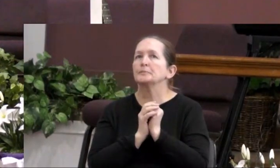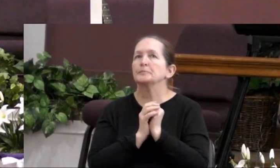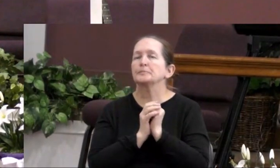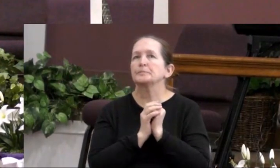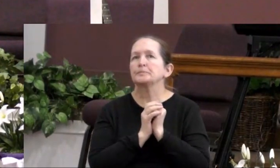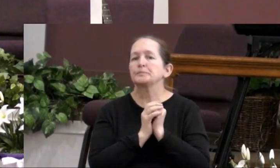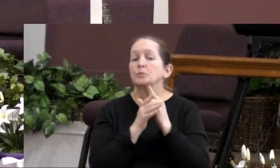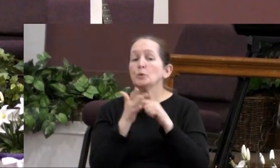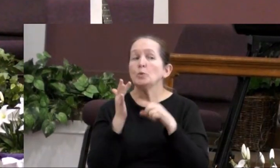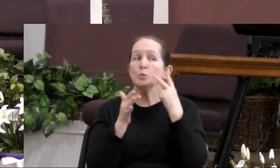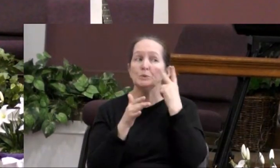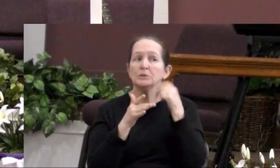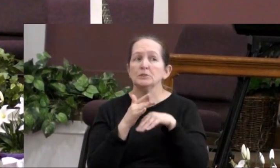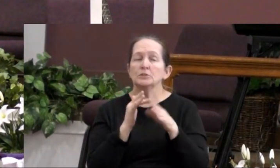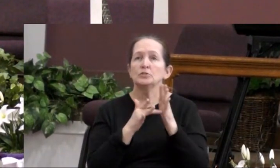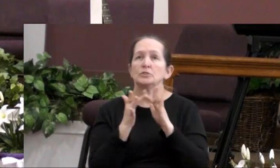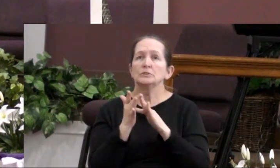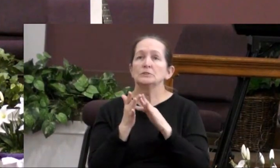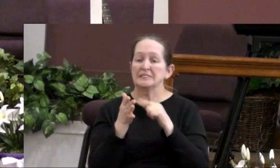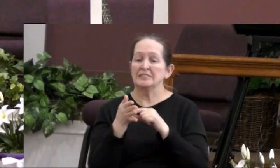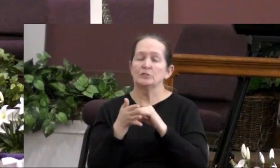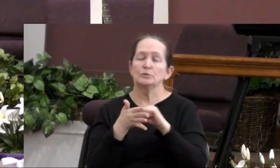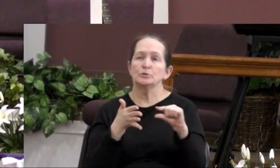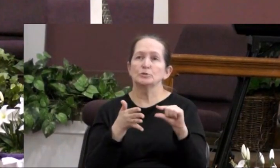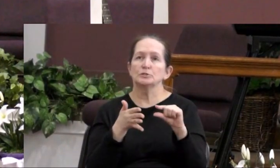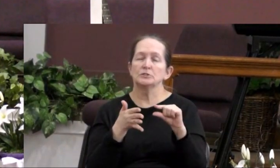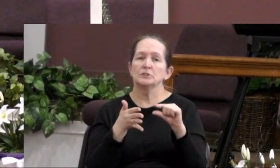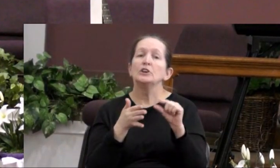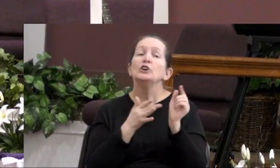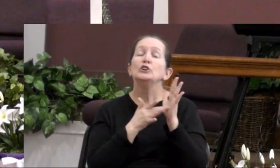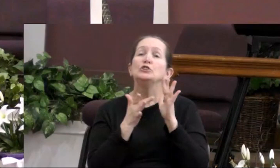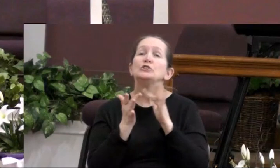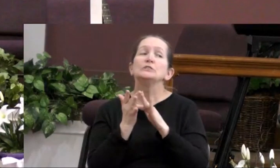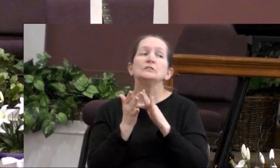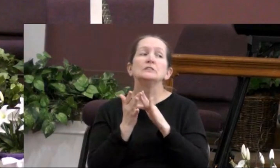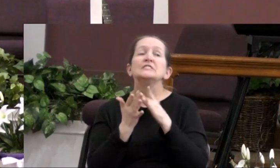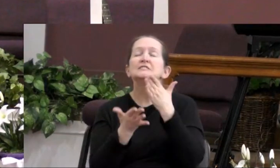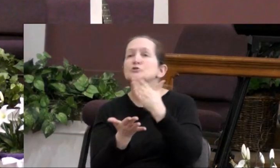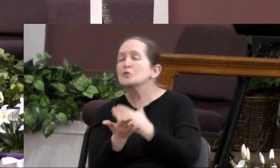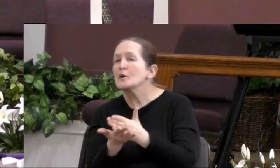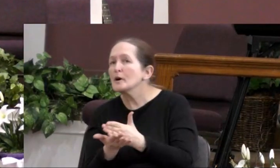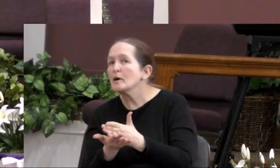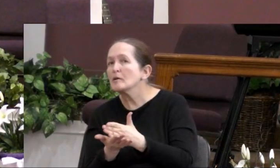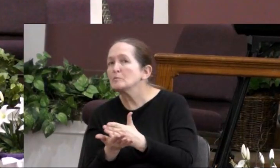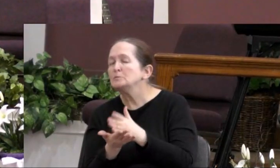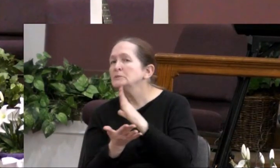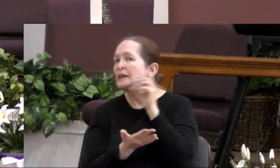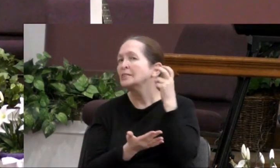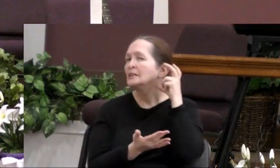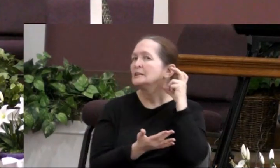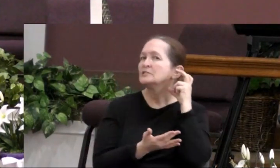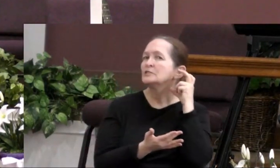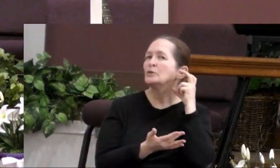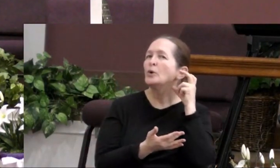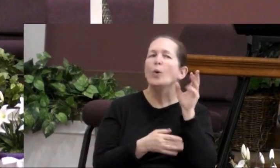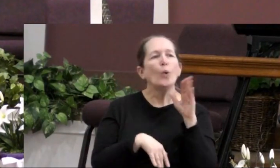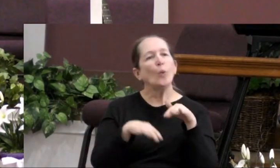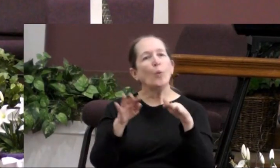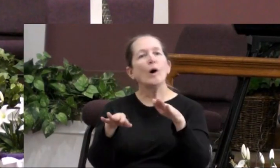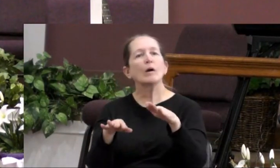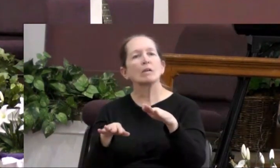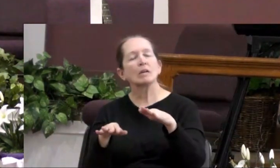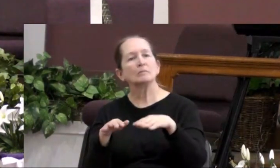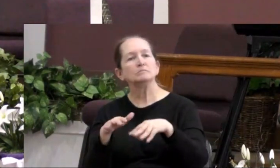of what we see in Jesus in this passage is that Jesus stopped and listened. He's walking out of